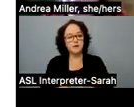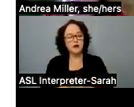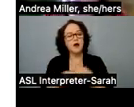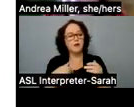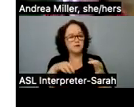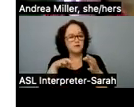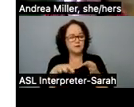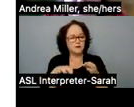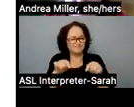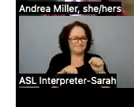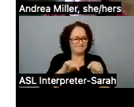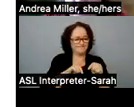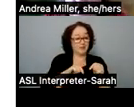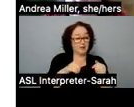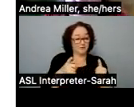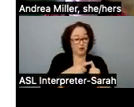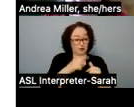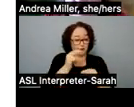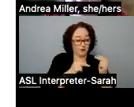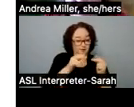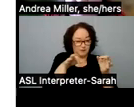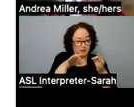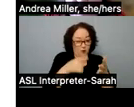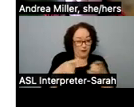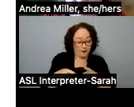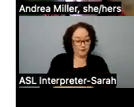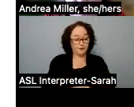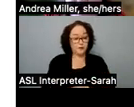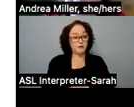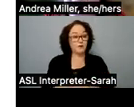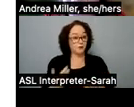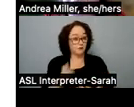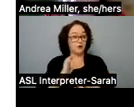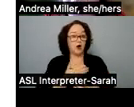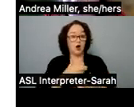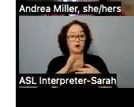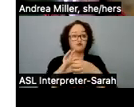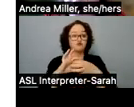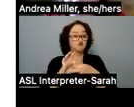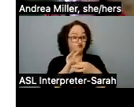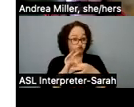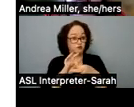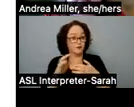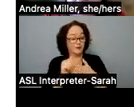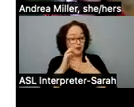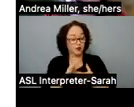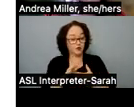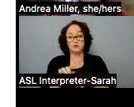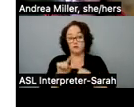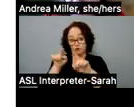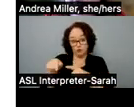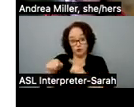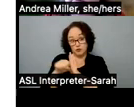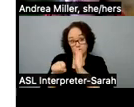development happened. So our coalition leaders went to our state housing partner, and we were asking for help